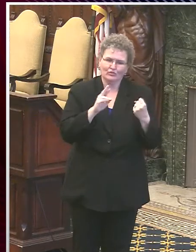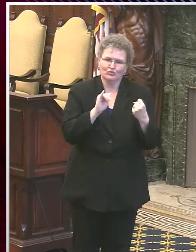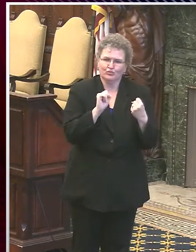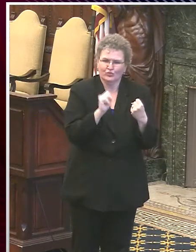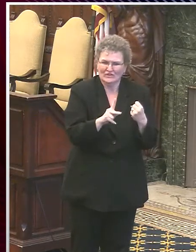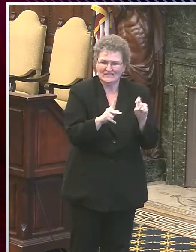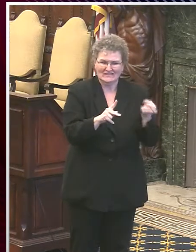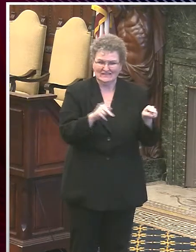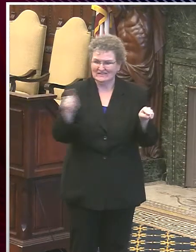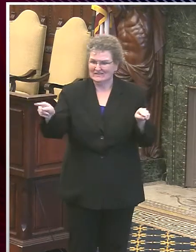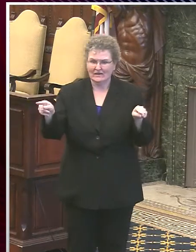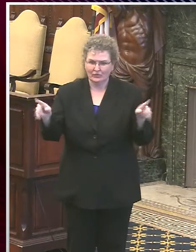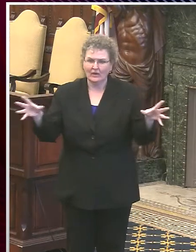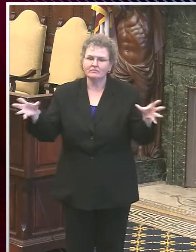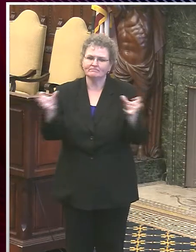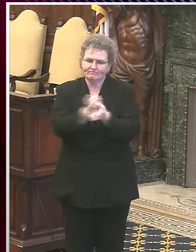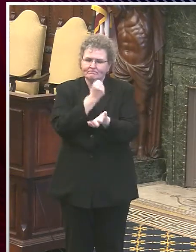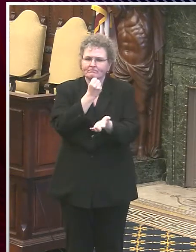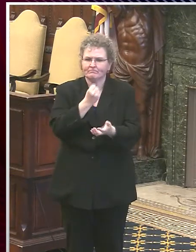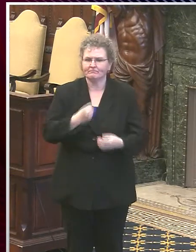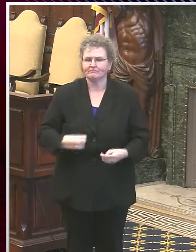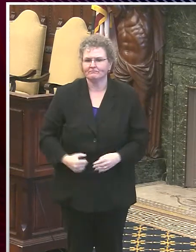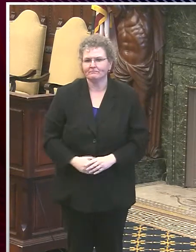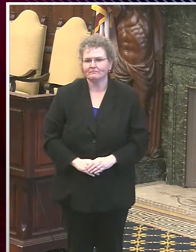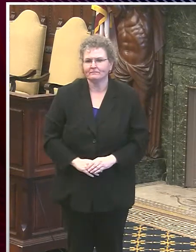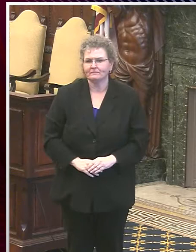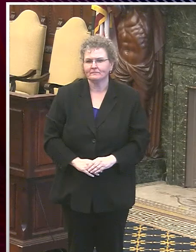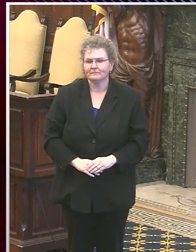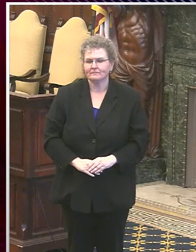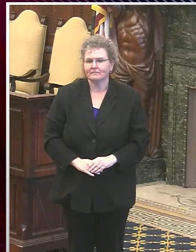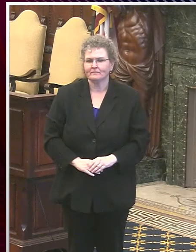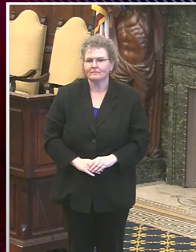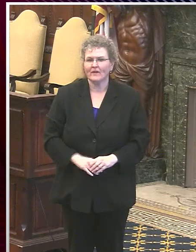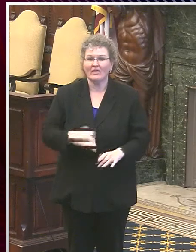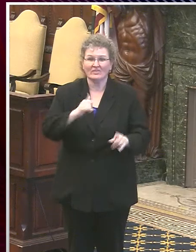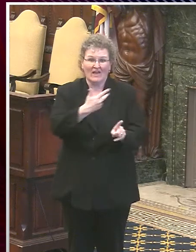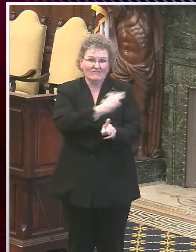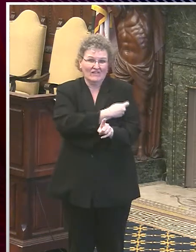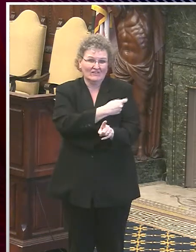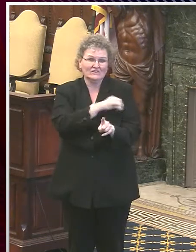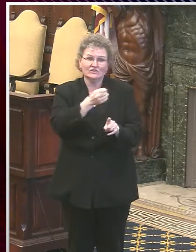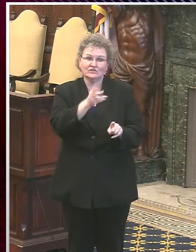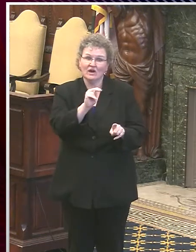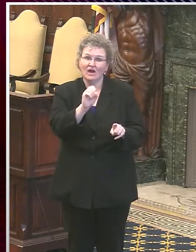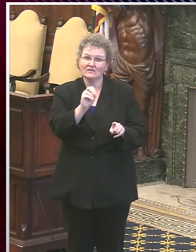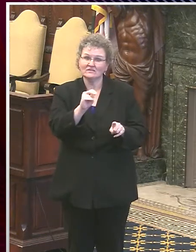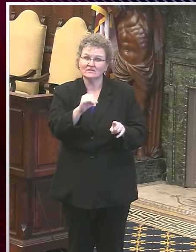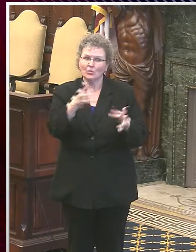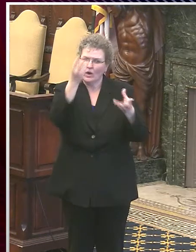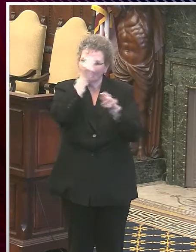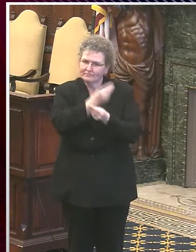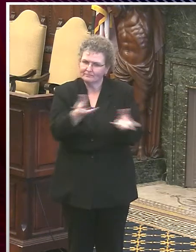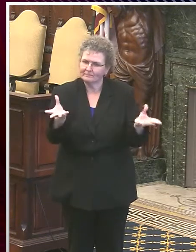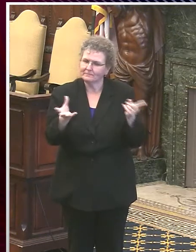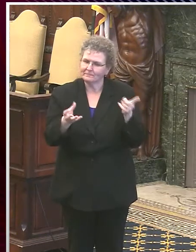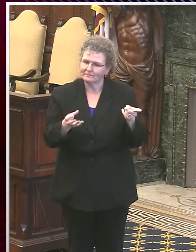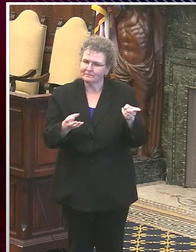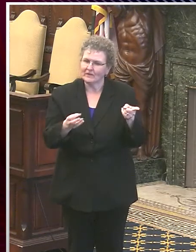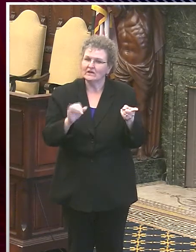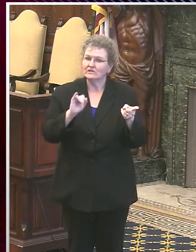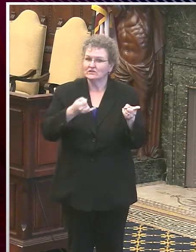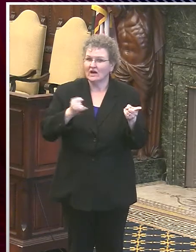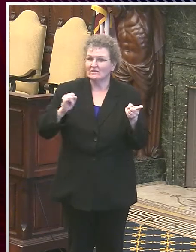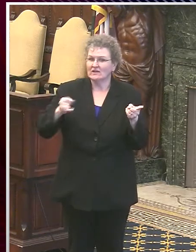conditions. Now, let me talk a little bit about the new vaccine, the Johnson & Johnson vaccine. This vaccine has a